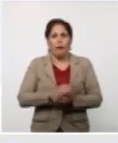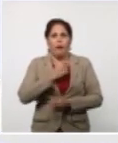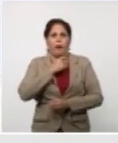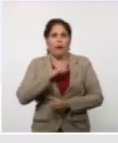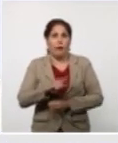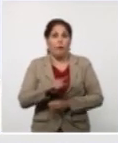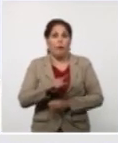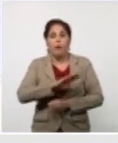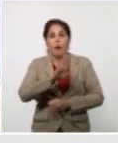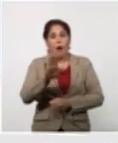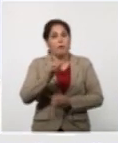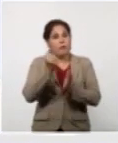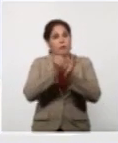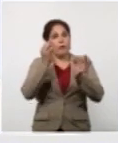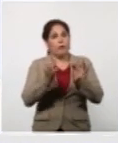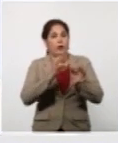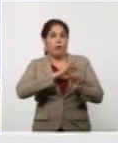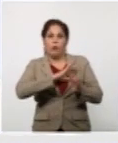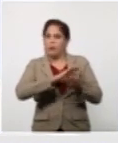52.7%.